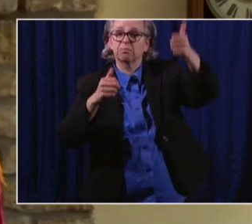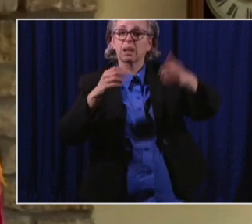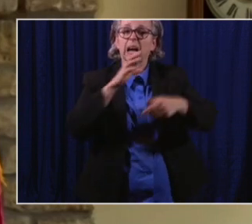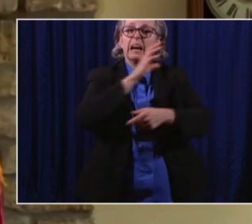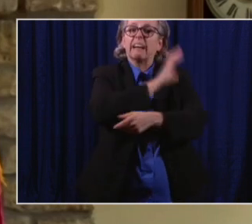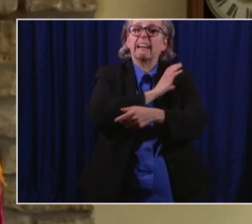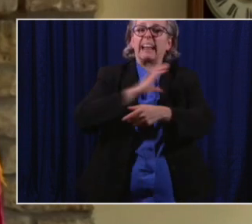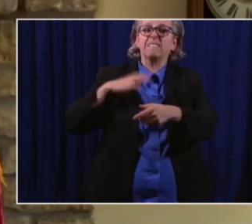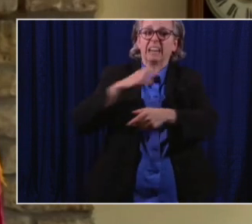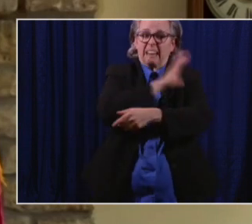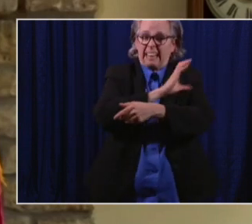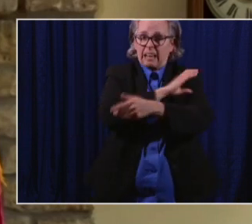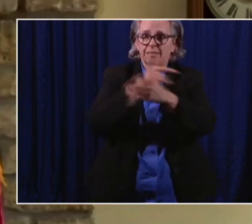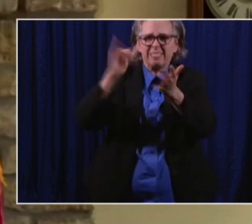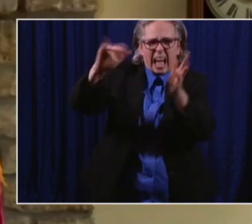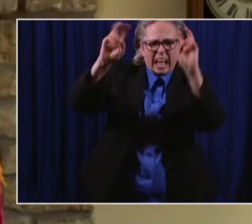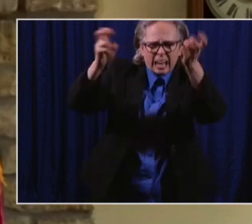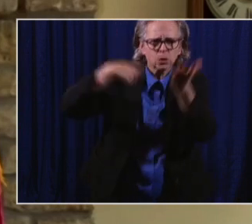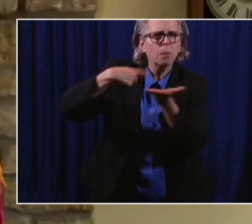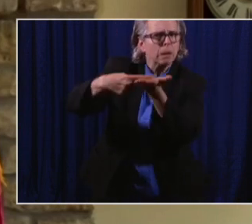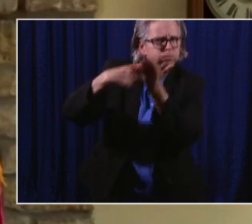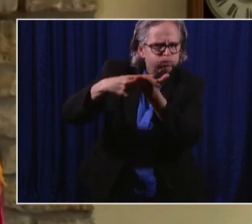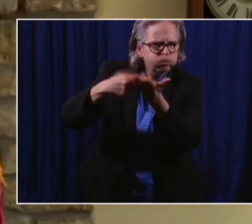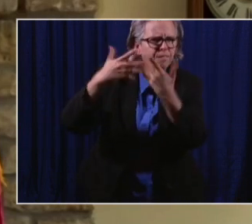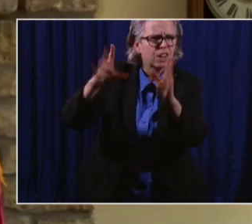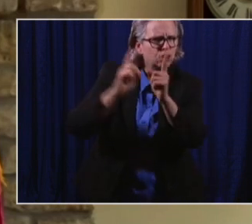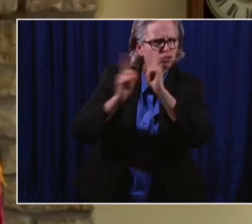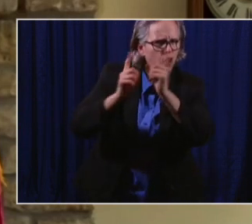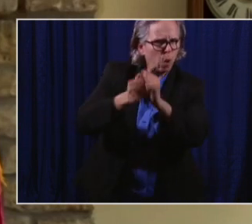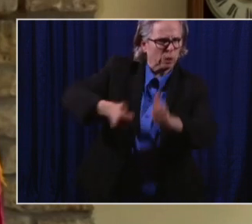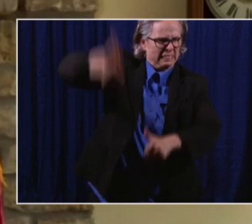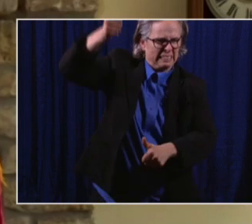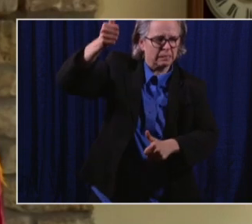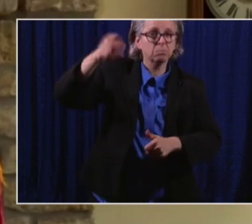What he told me is, in the room itself,